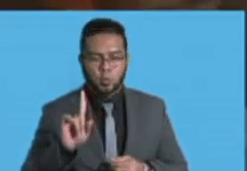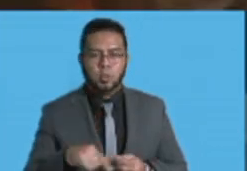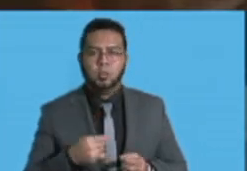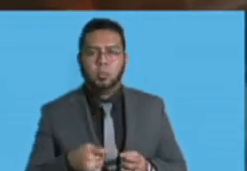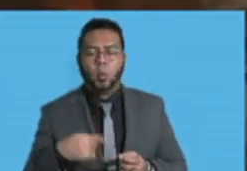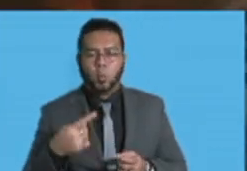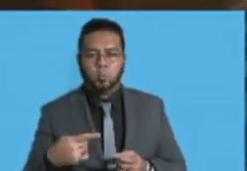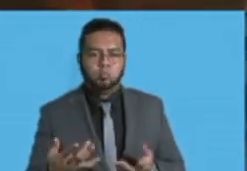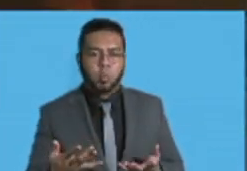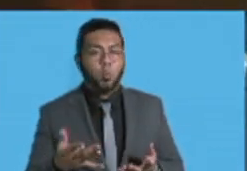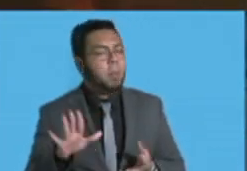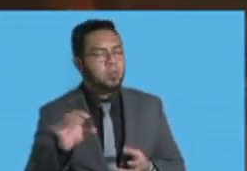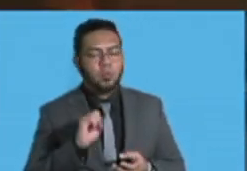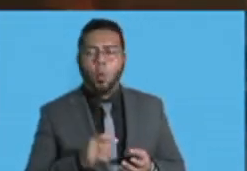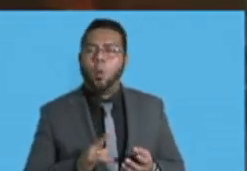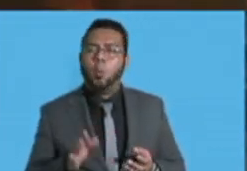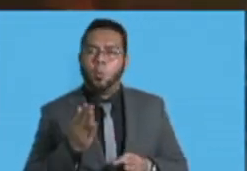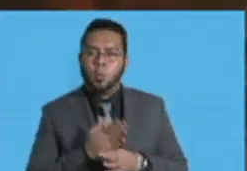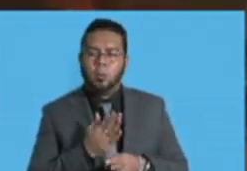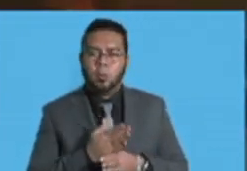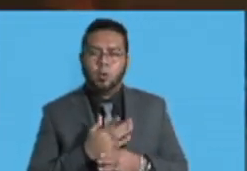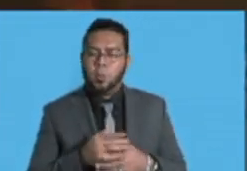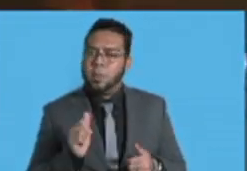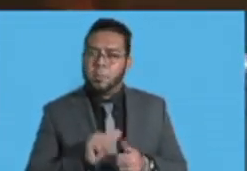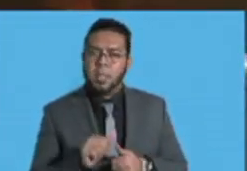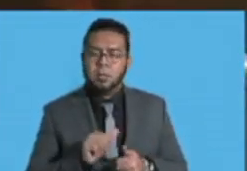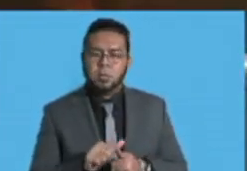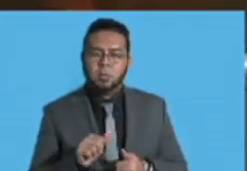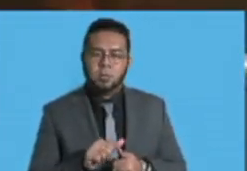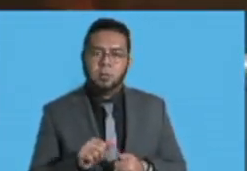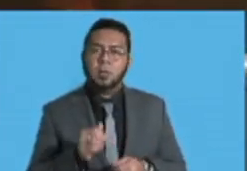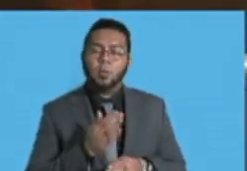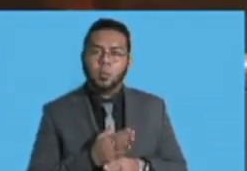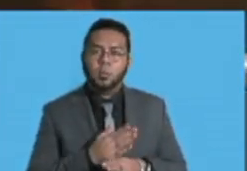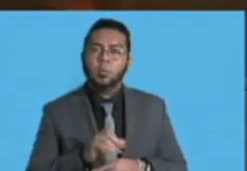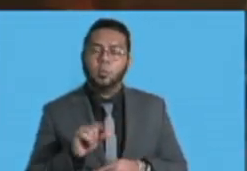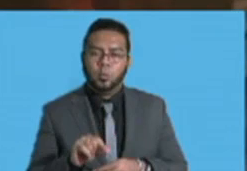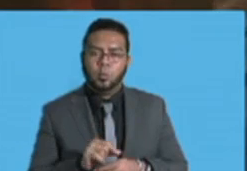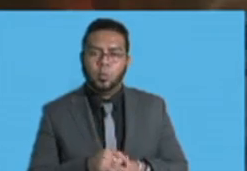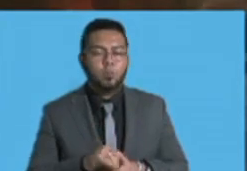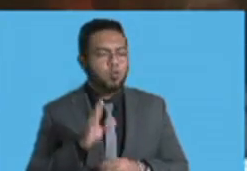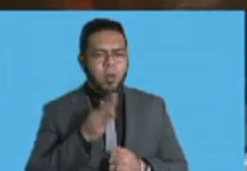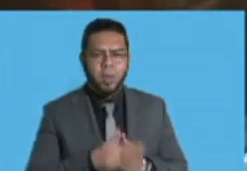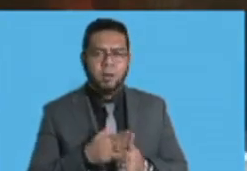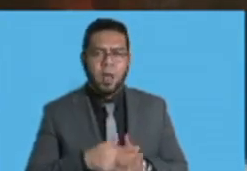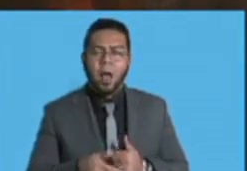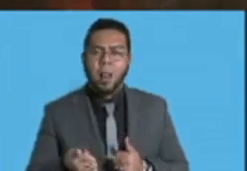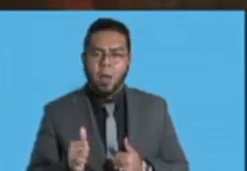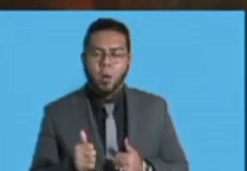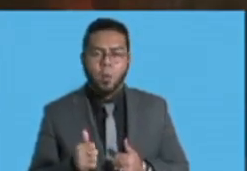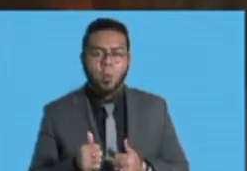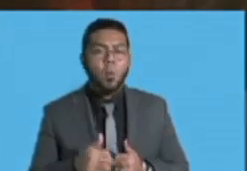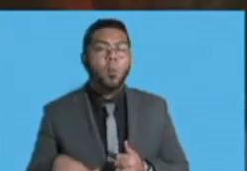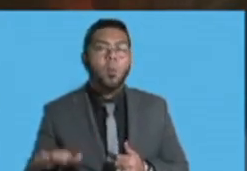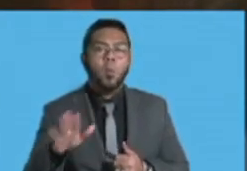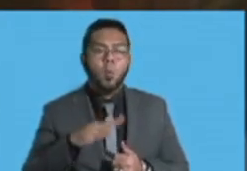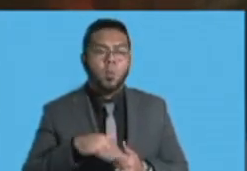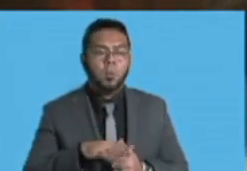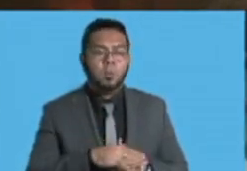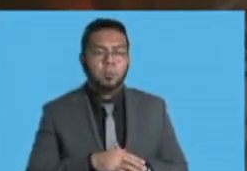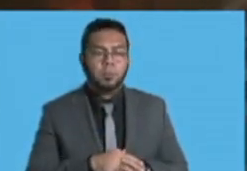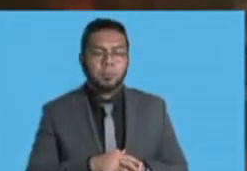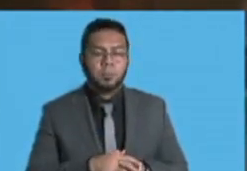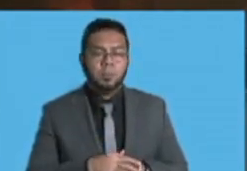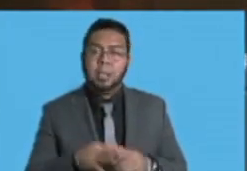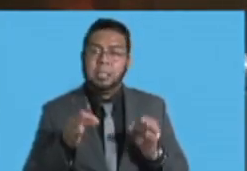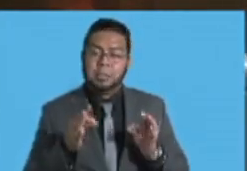We must all strive to be the best we can do. We should never allow our decisions.